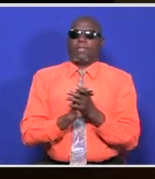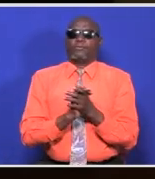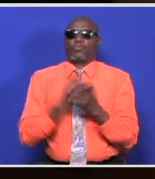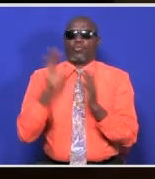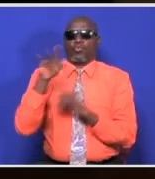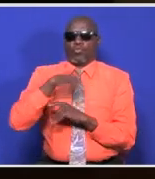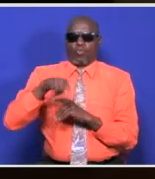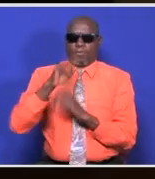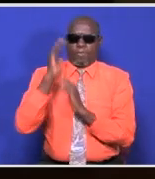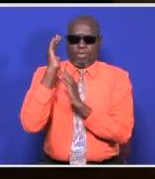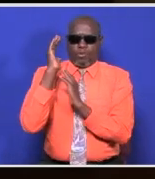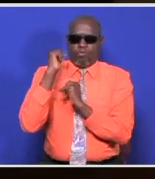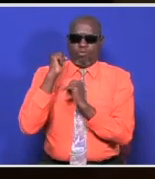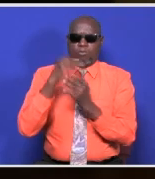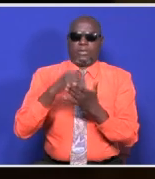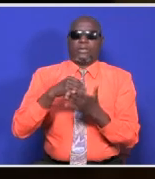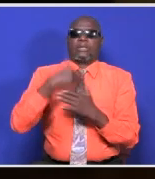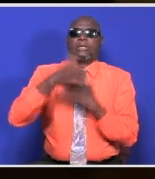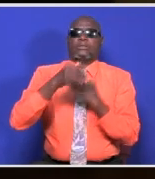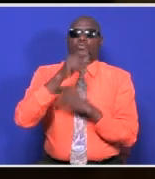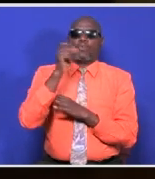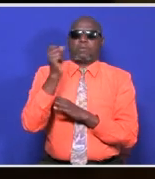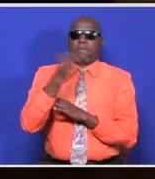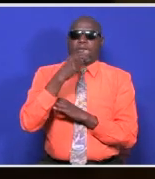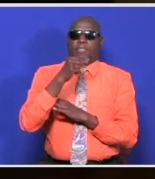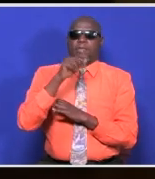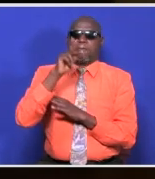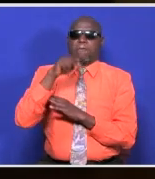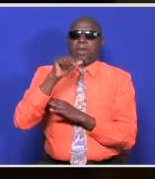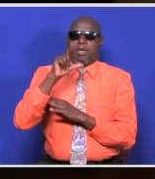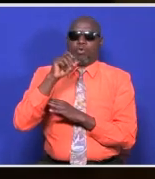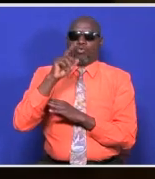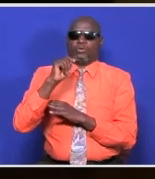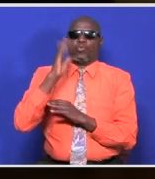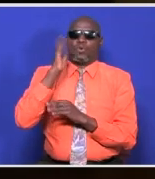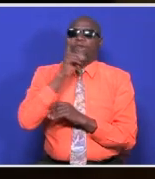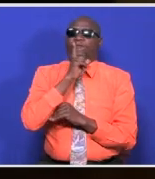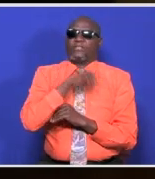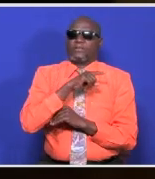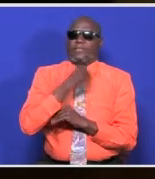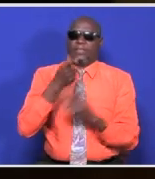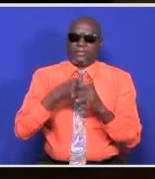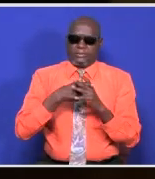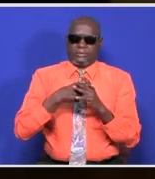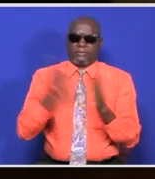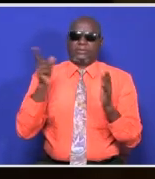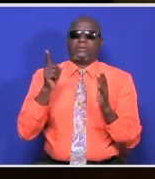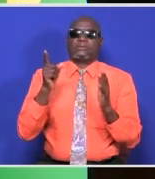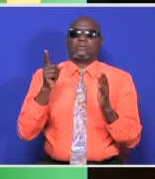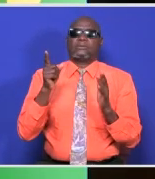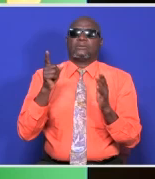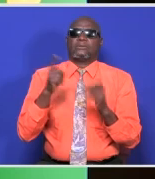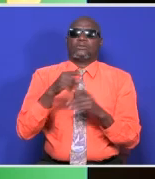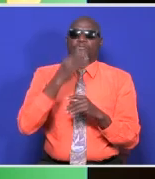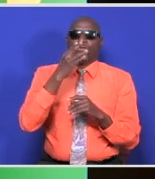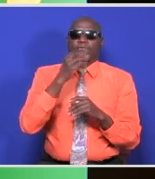that within the next 1 month, the pilot will be over and we roll out to the next for all the 45 counties. Now,